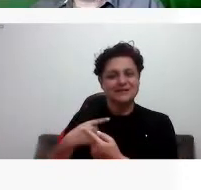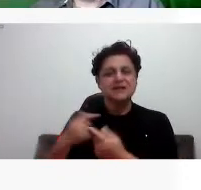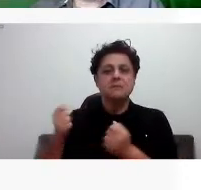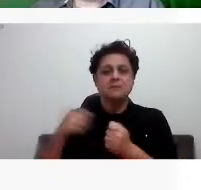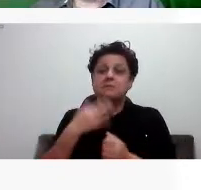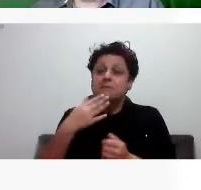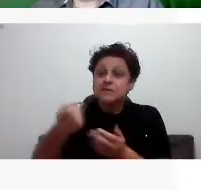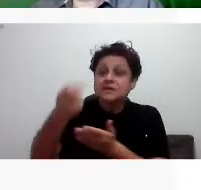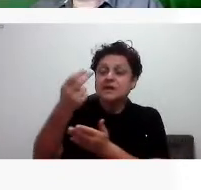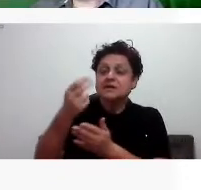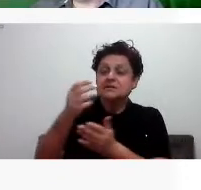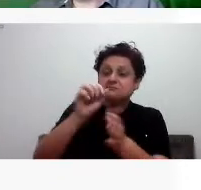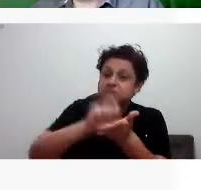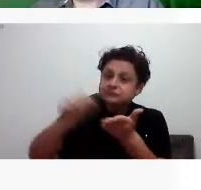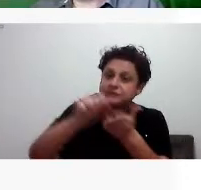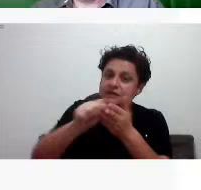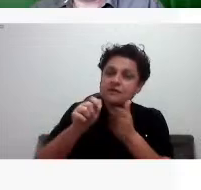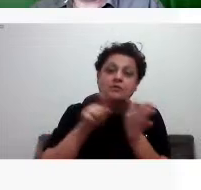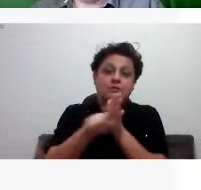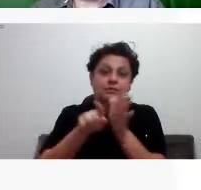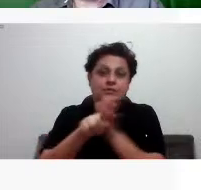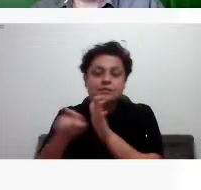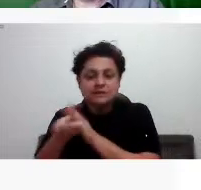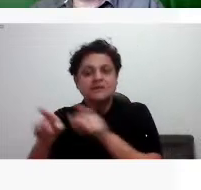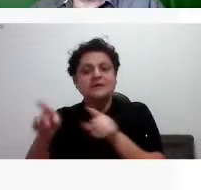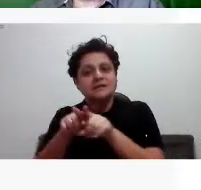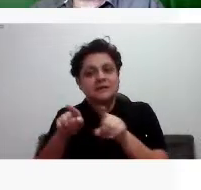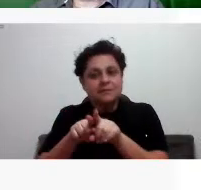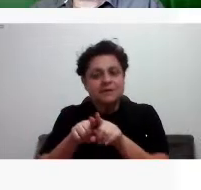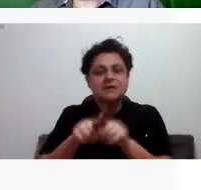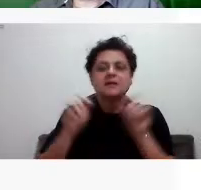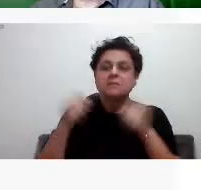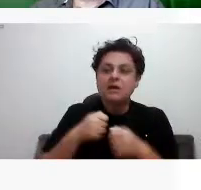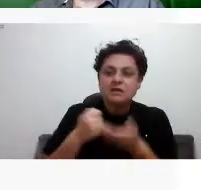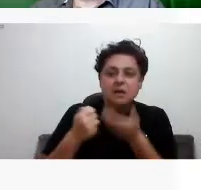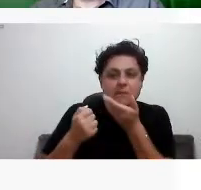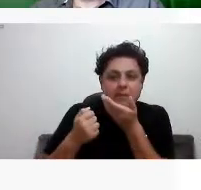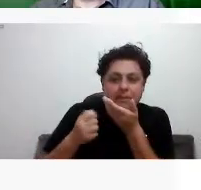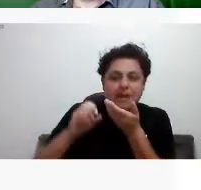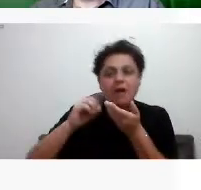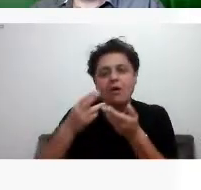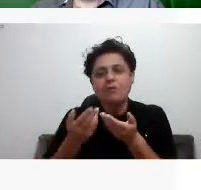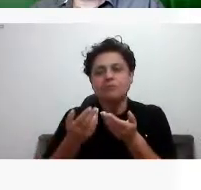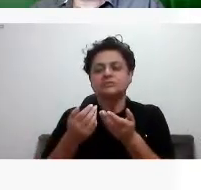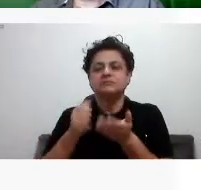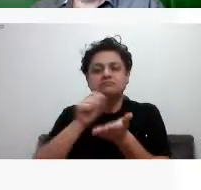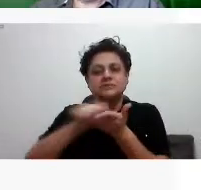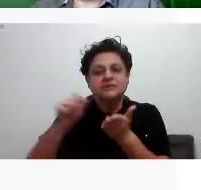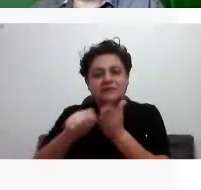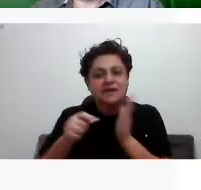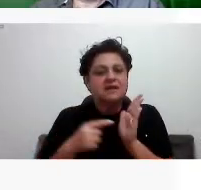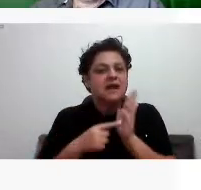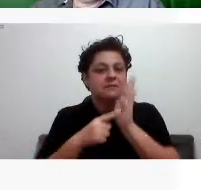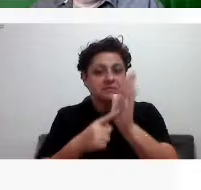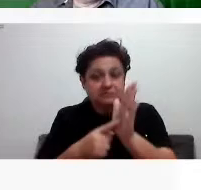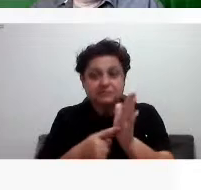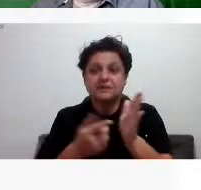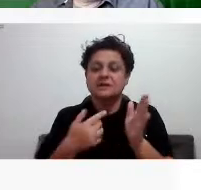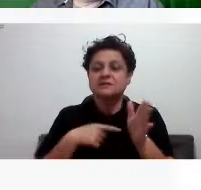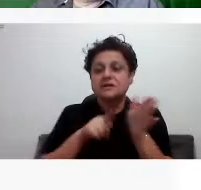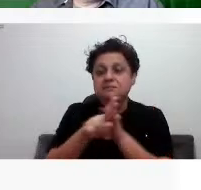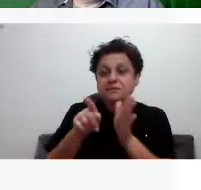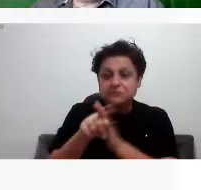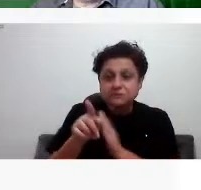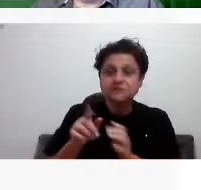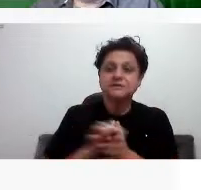could write it up, or they could present it as a little report afterwards based on that. You could have